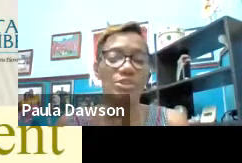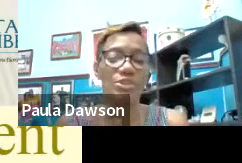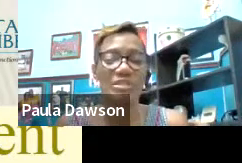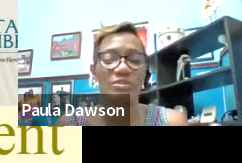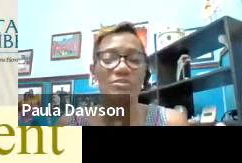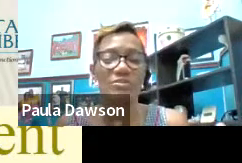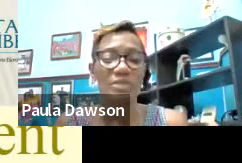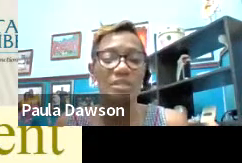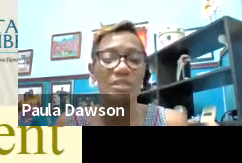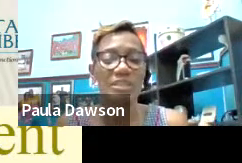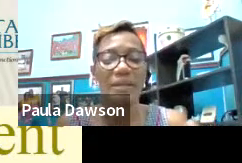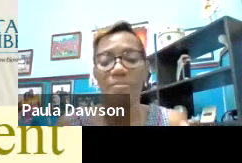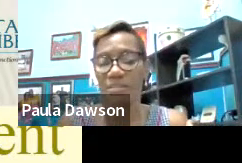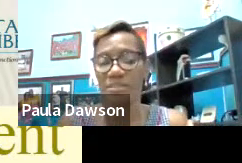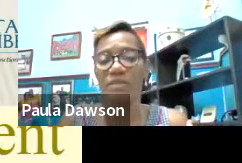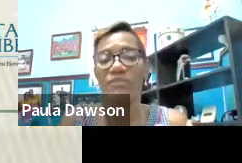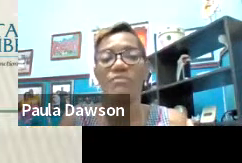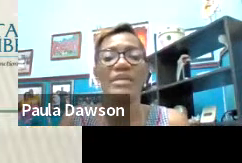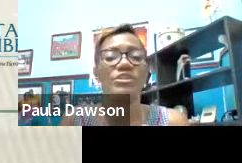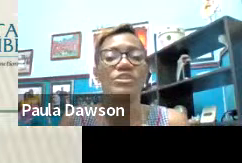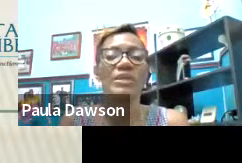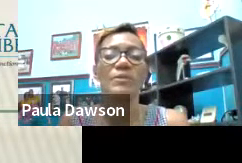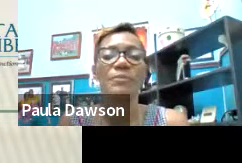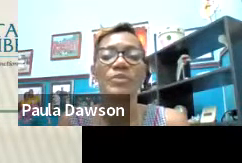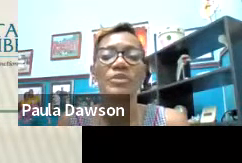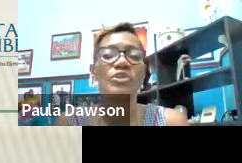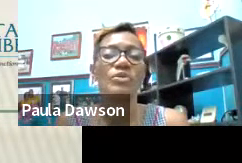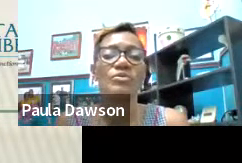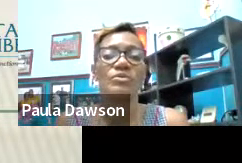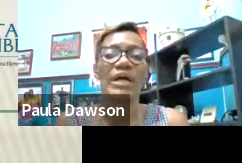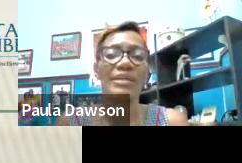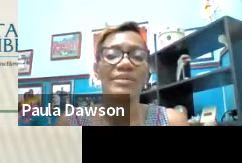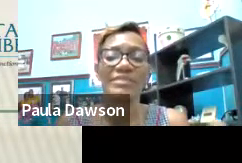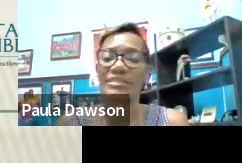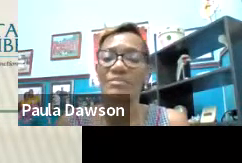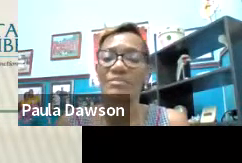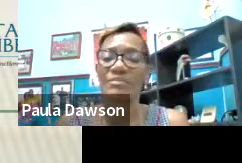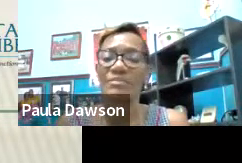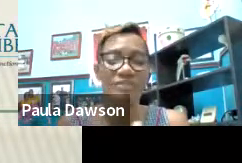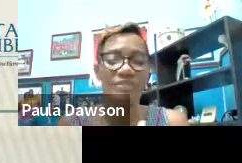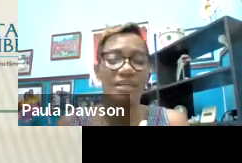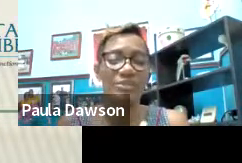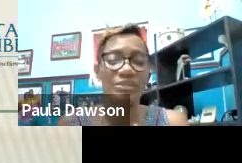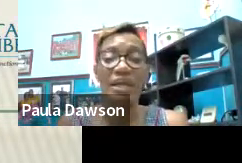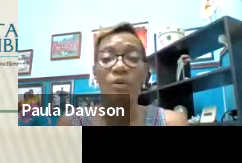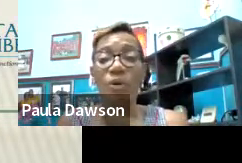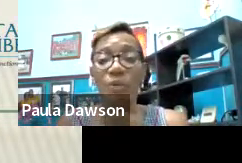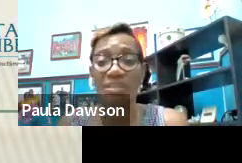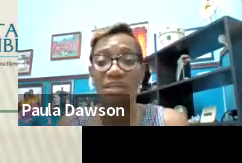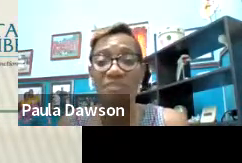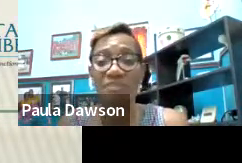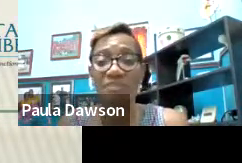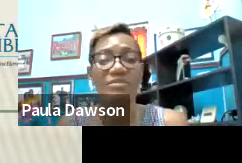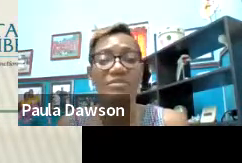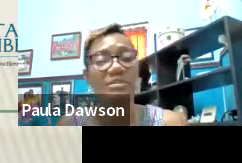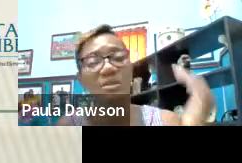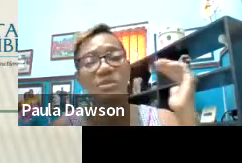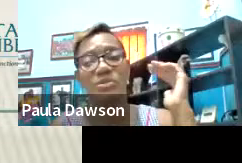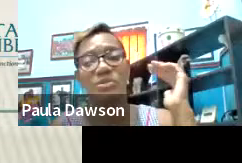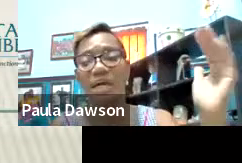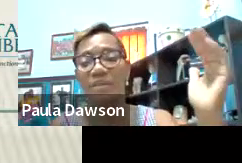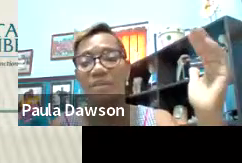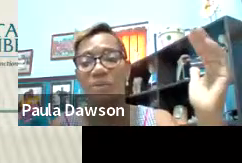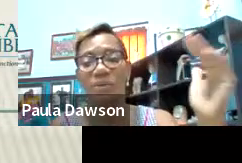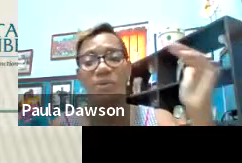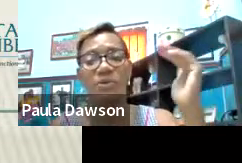include adjustment of disability and self-management. So, algorithm. I'm a physiatrist. I always have an algorithm.